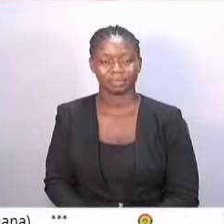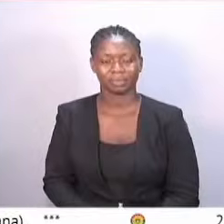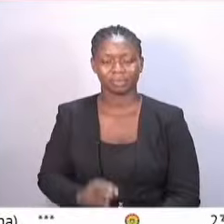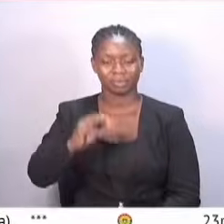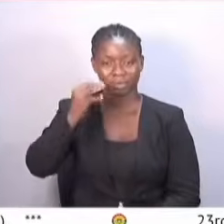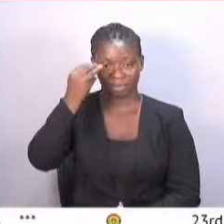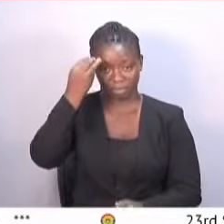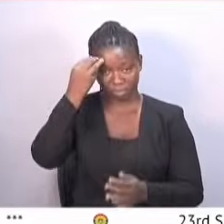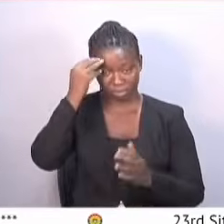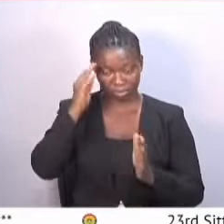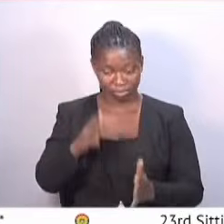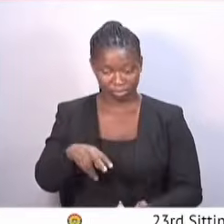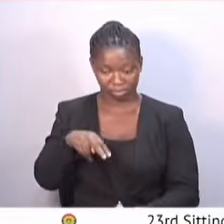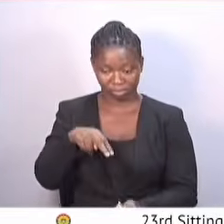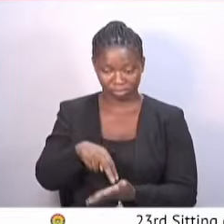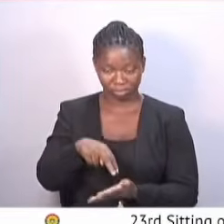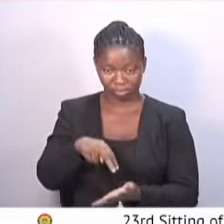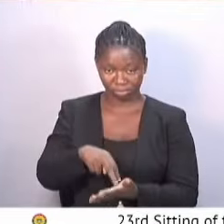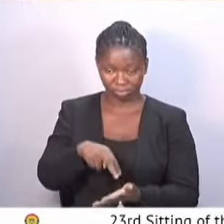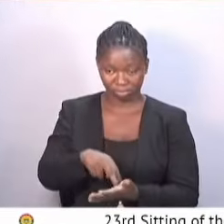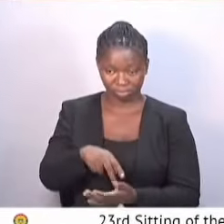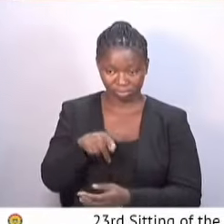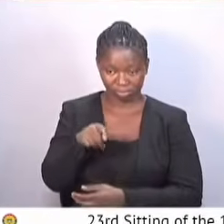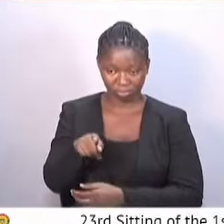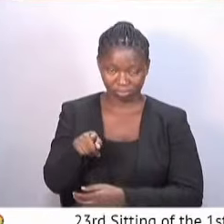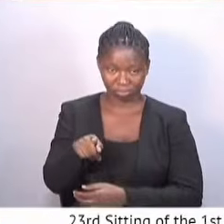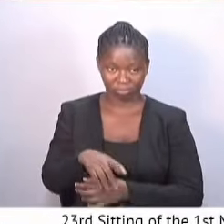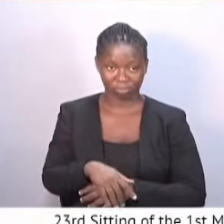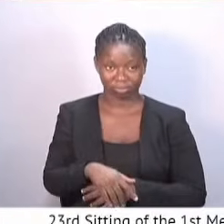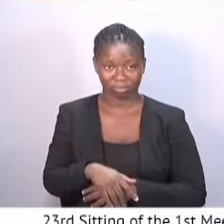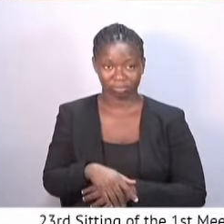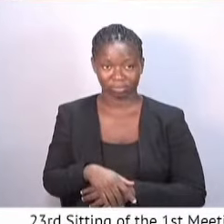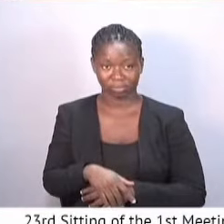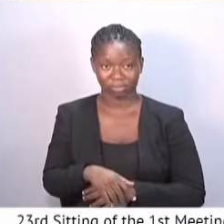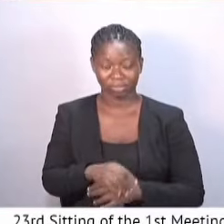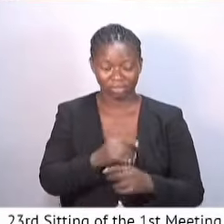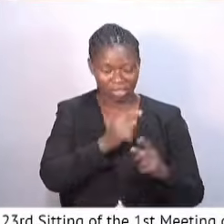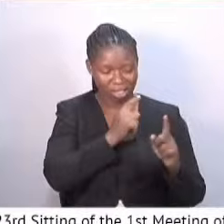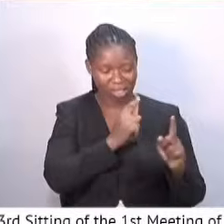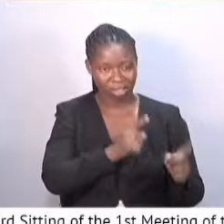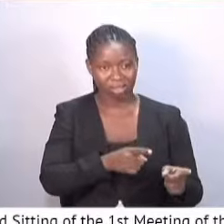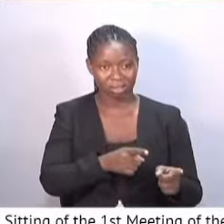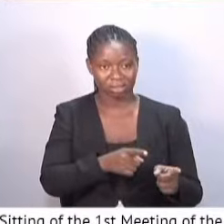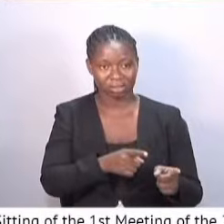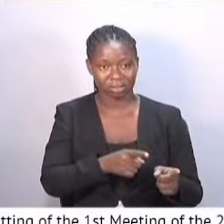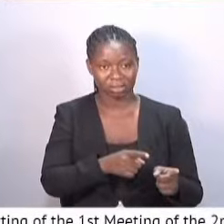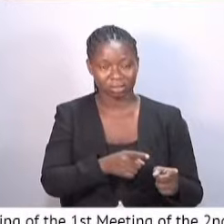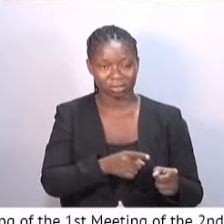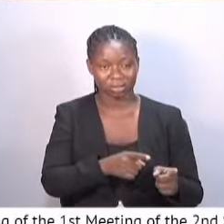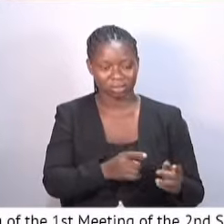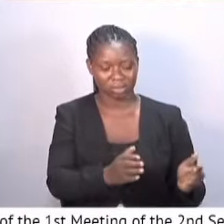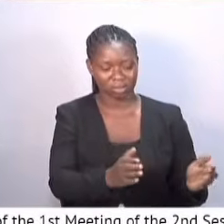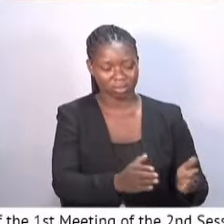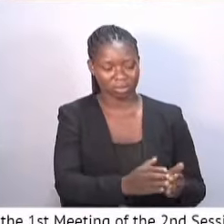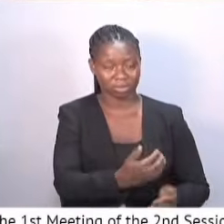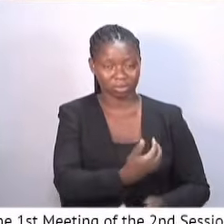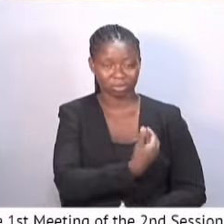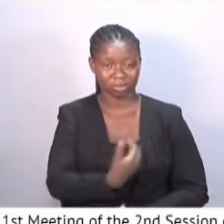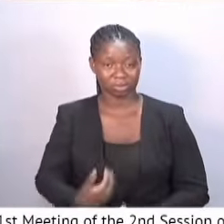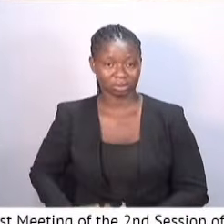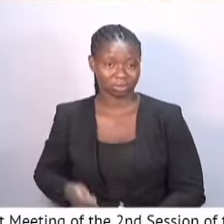the minister standing at the dispatch box in answering the minority chief